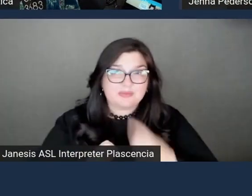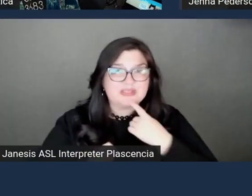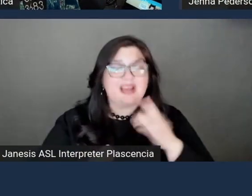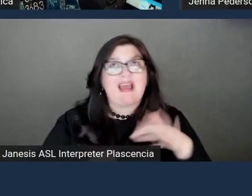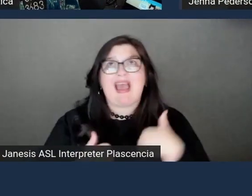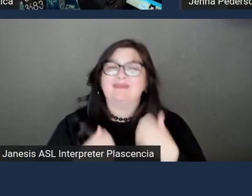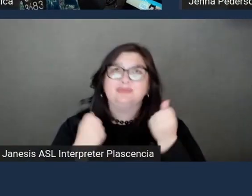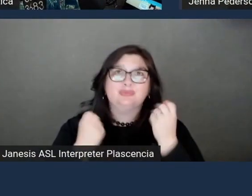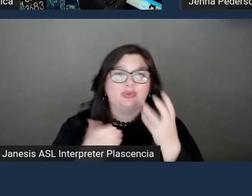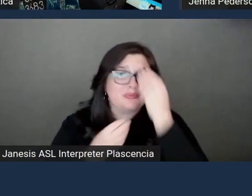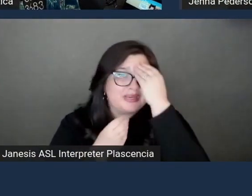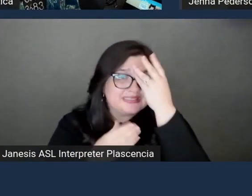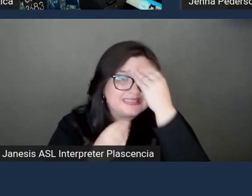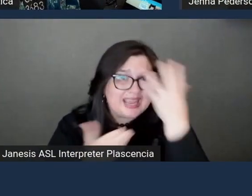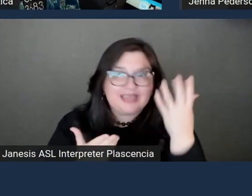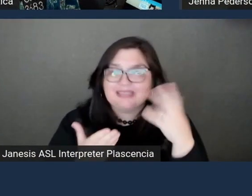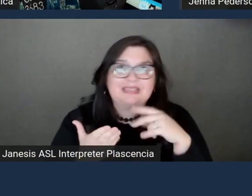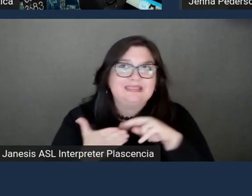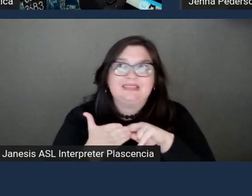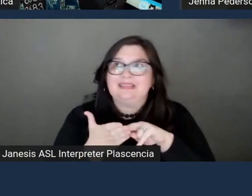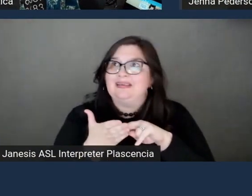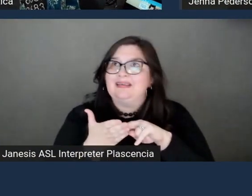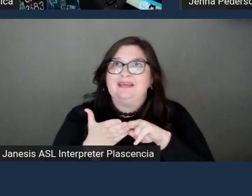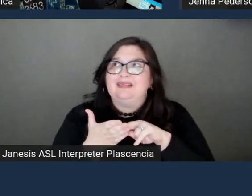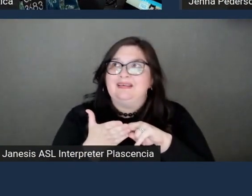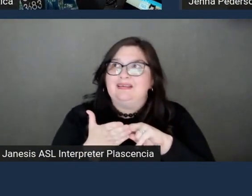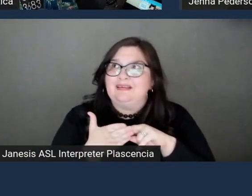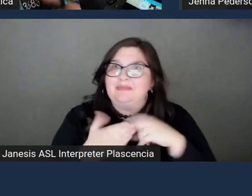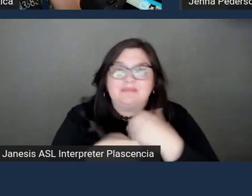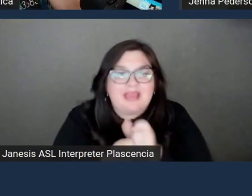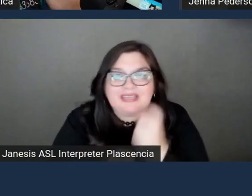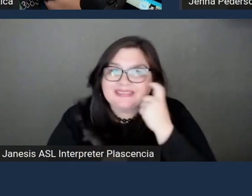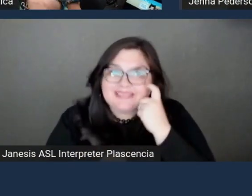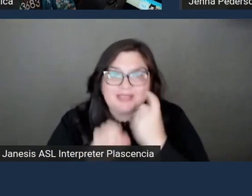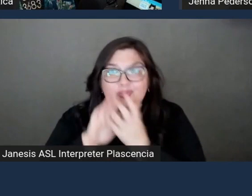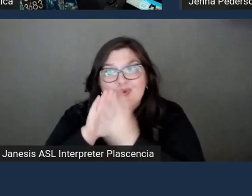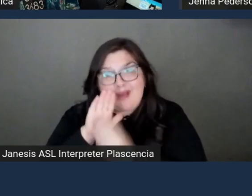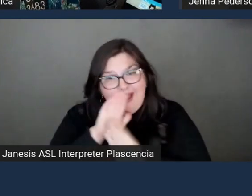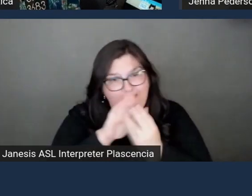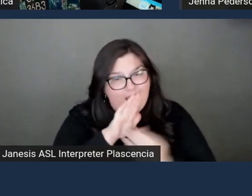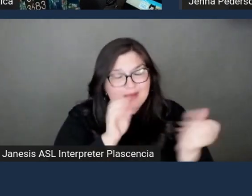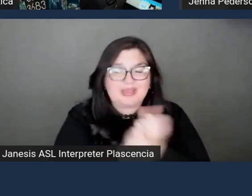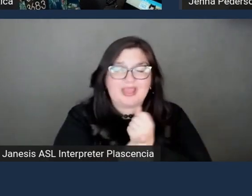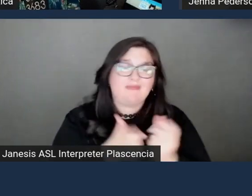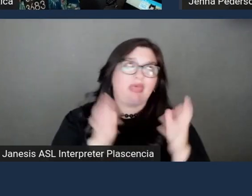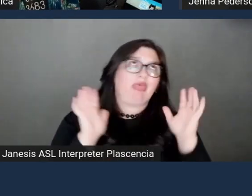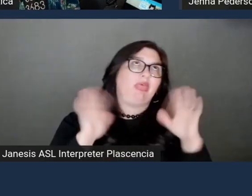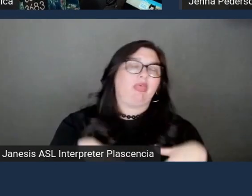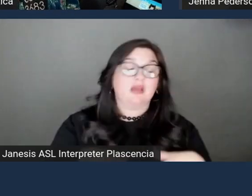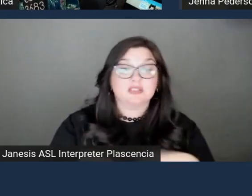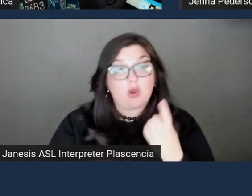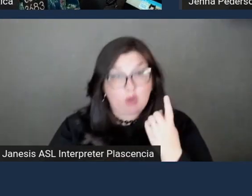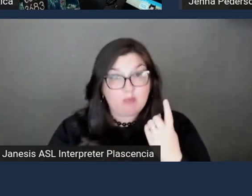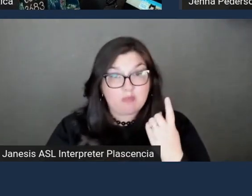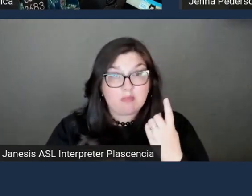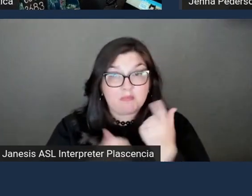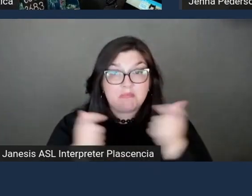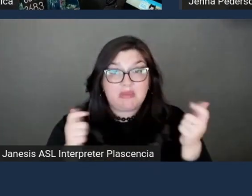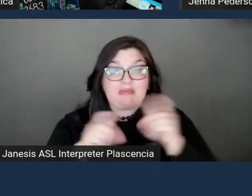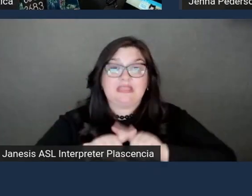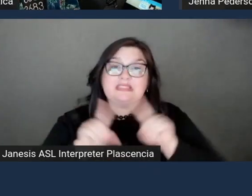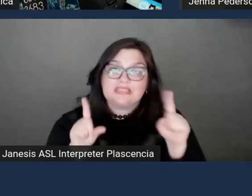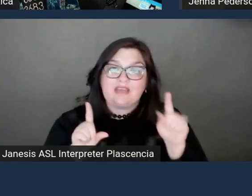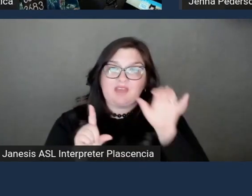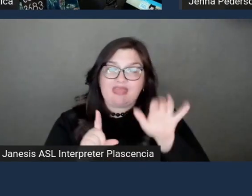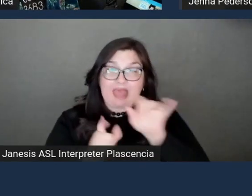feasible for them to replicate everything, right? So that is one of the big differences in this solution versus others, is that